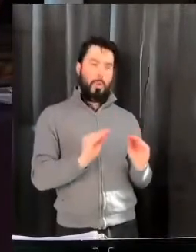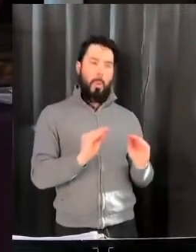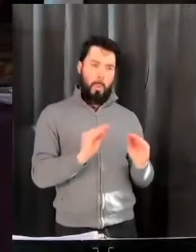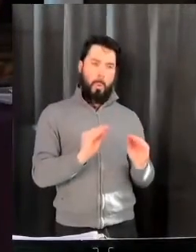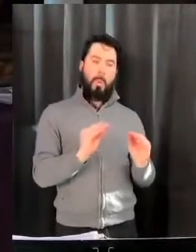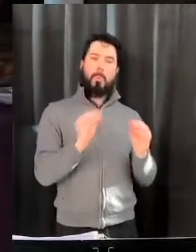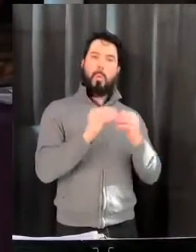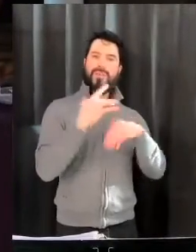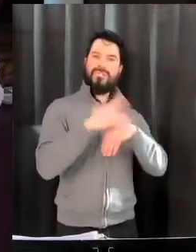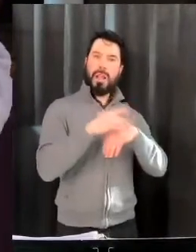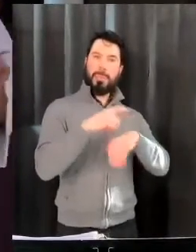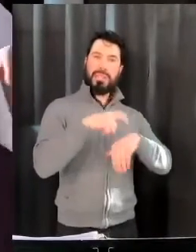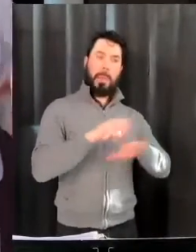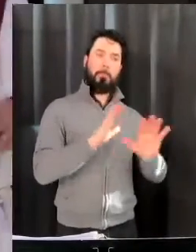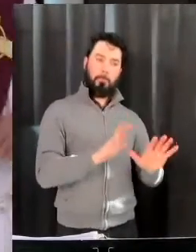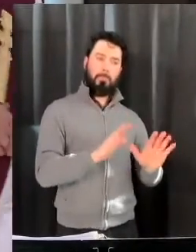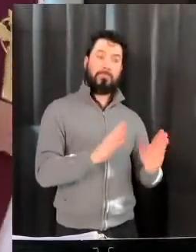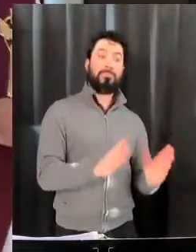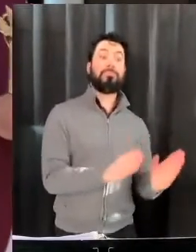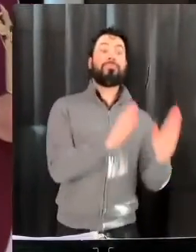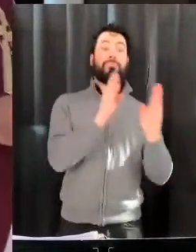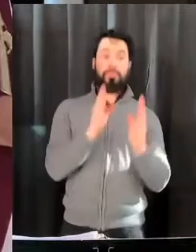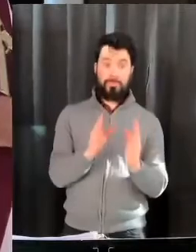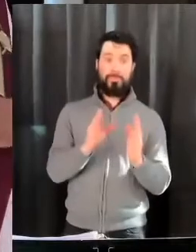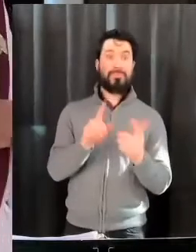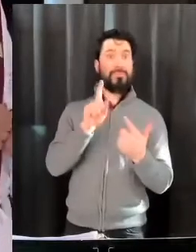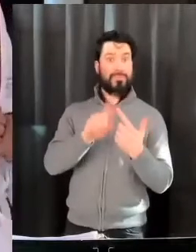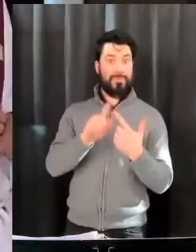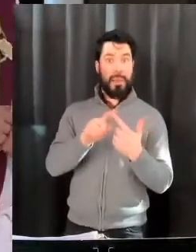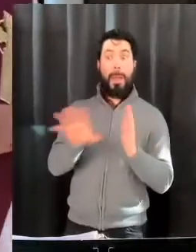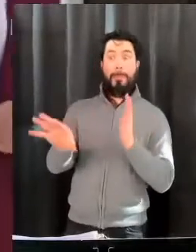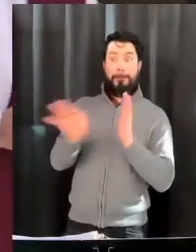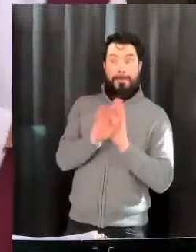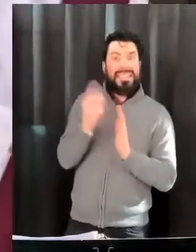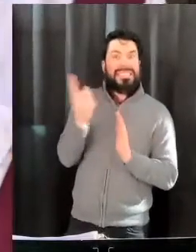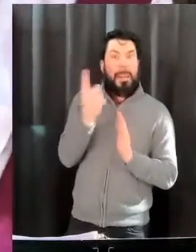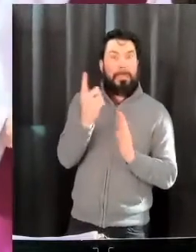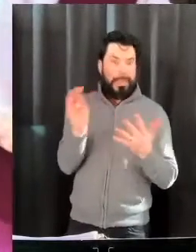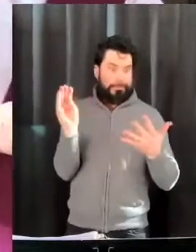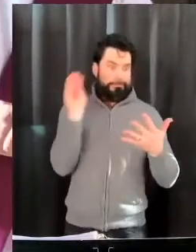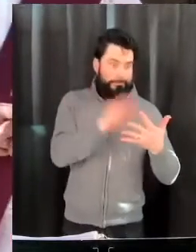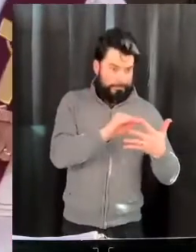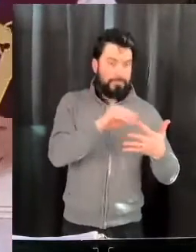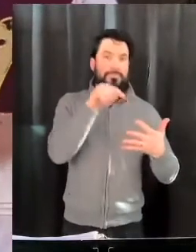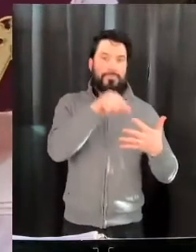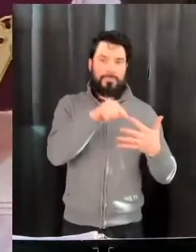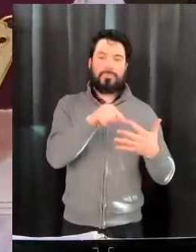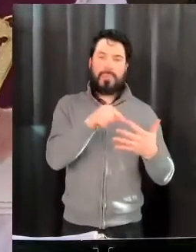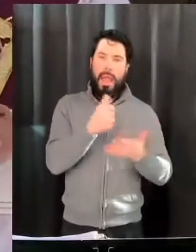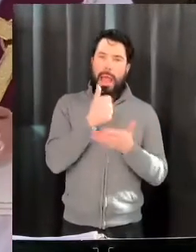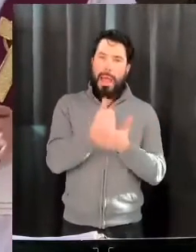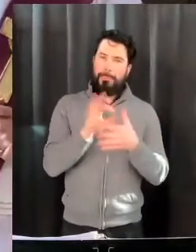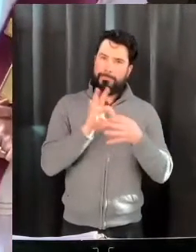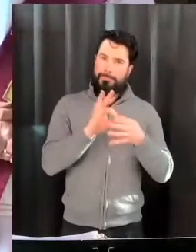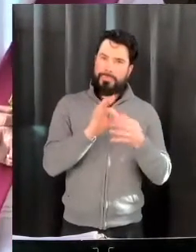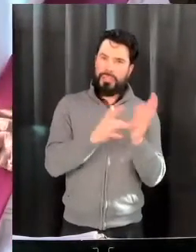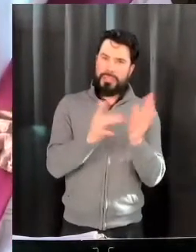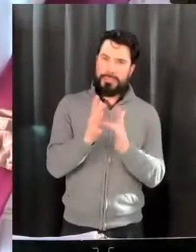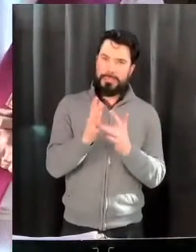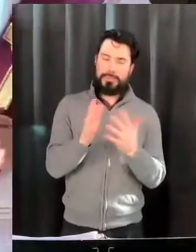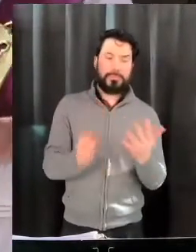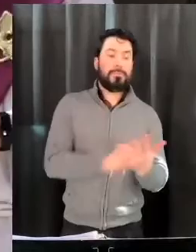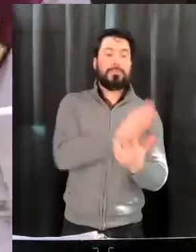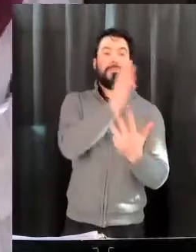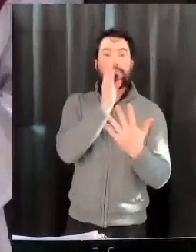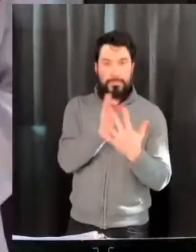chosen something to take up that time, the next thing for us to do is act. And you notice in the gospel